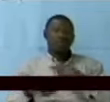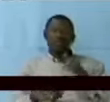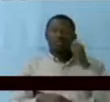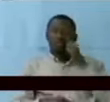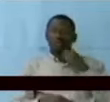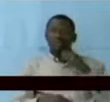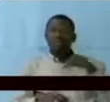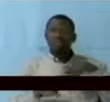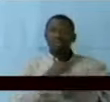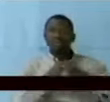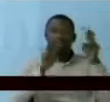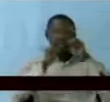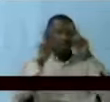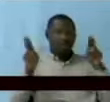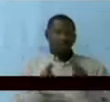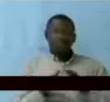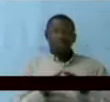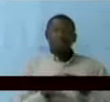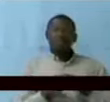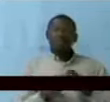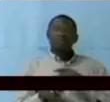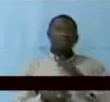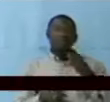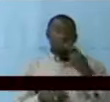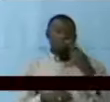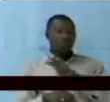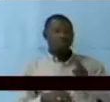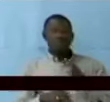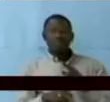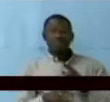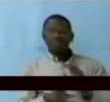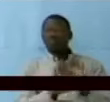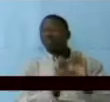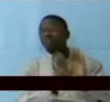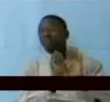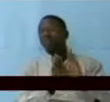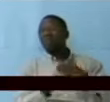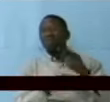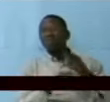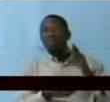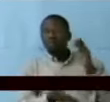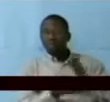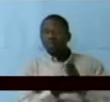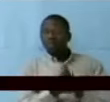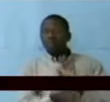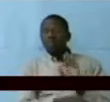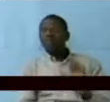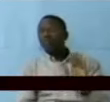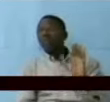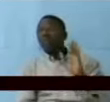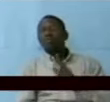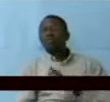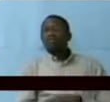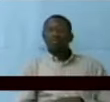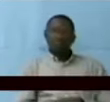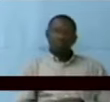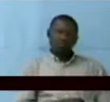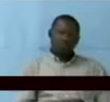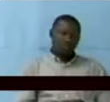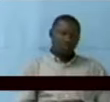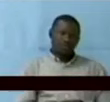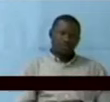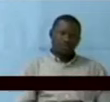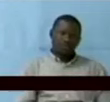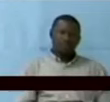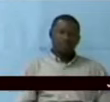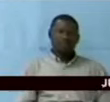But there is no repository for evidence in limbo. Lu osede yar sifa atana lu alfango kon hanna ro daire ni hanni